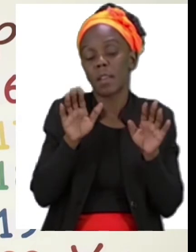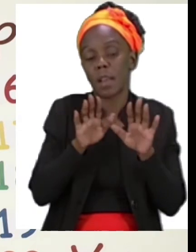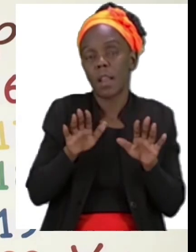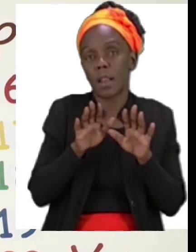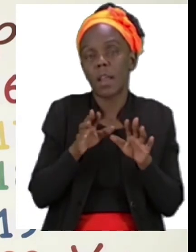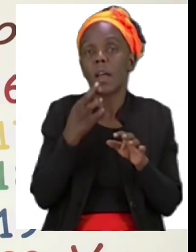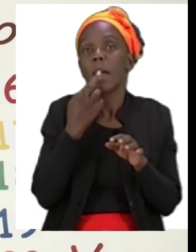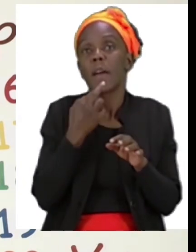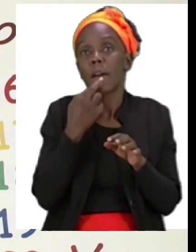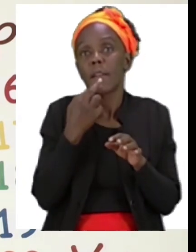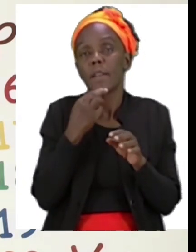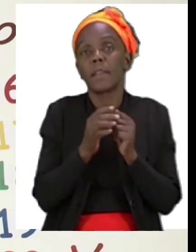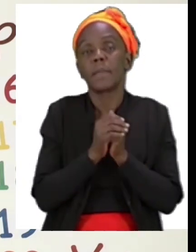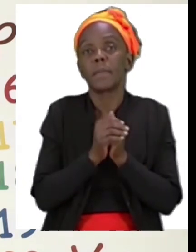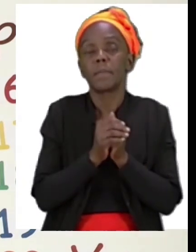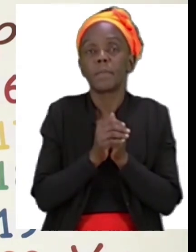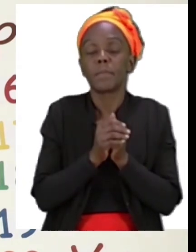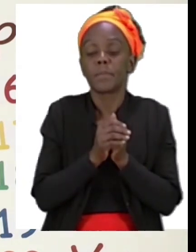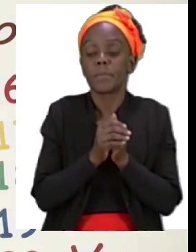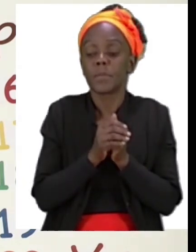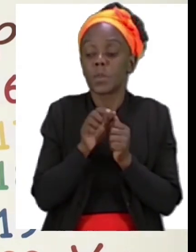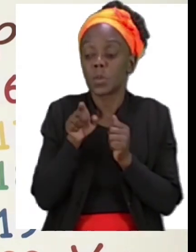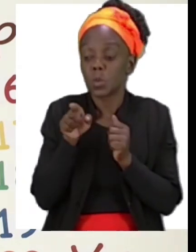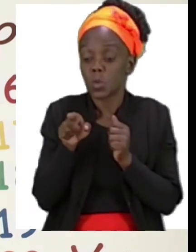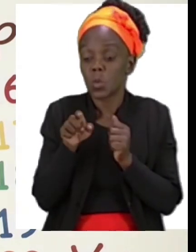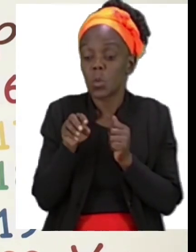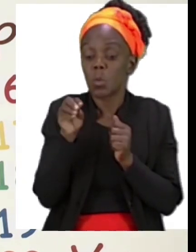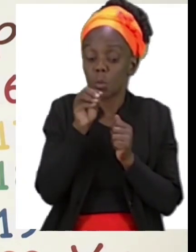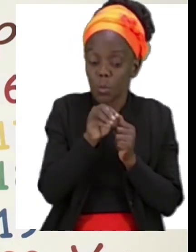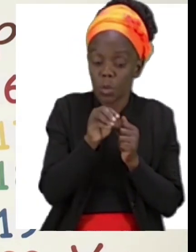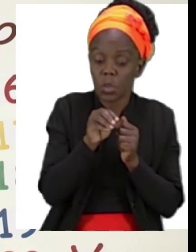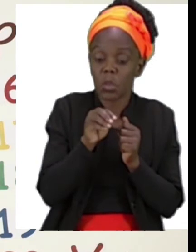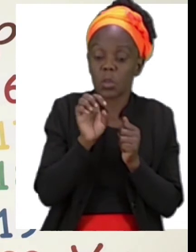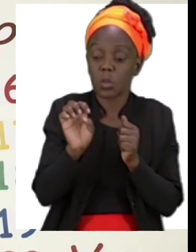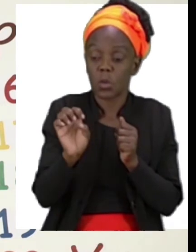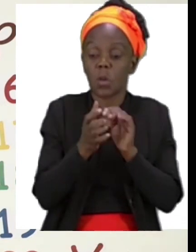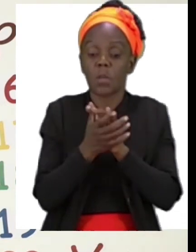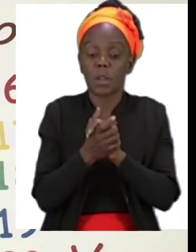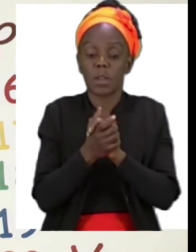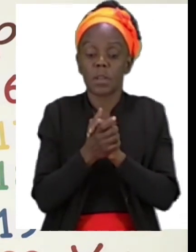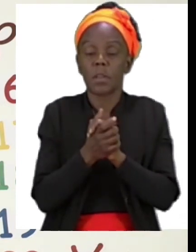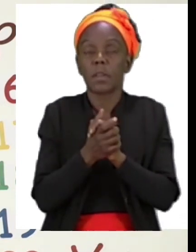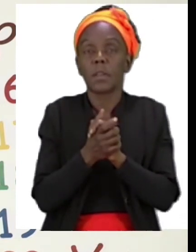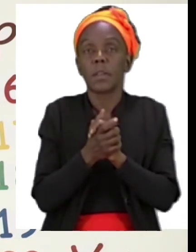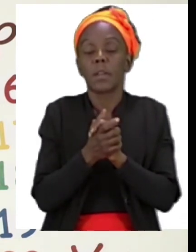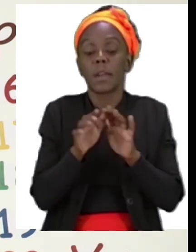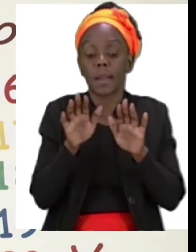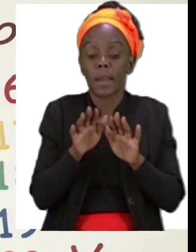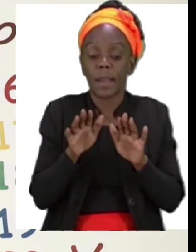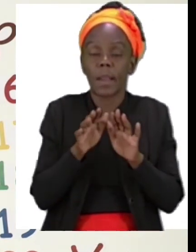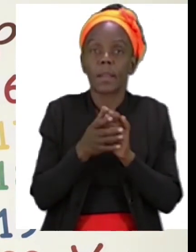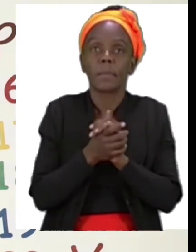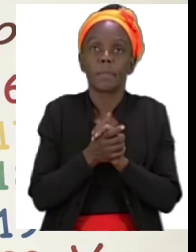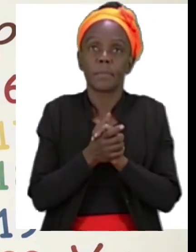color red. So you are going to put your friend's favorite color. In this case, I have a she